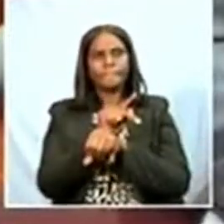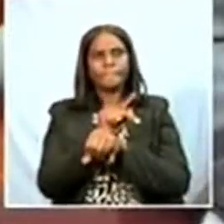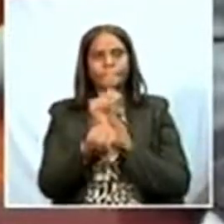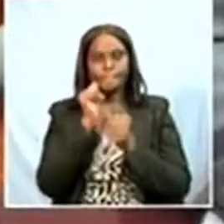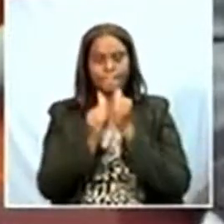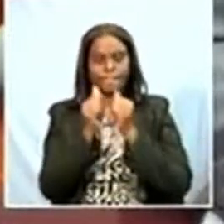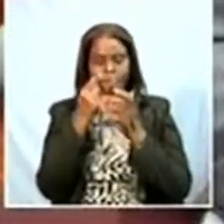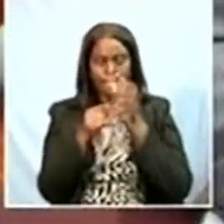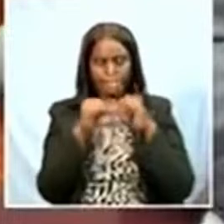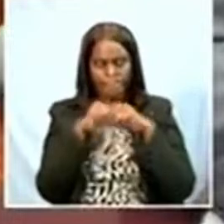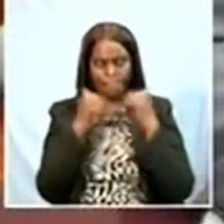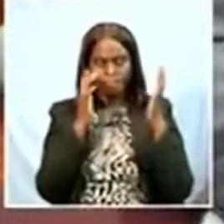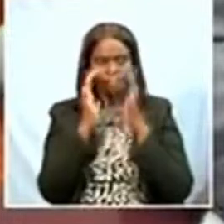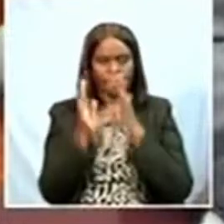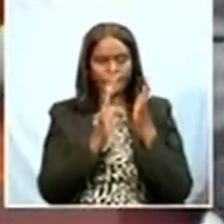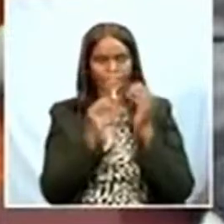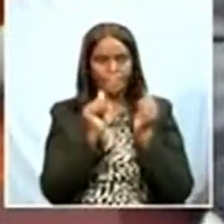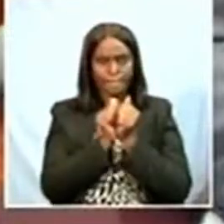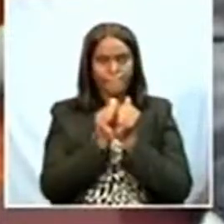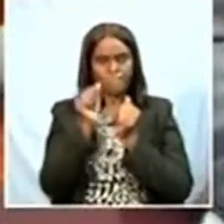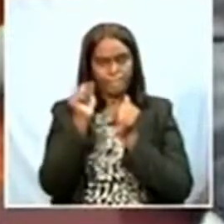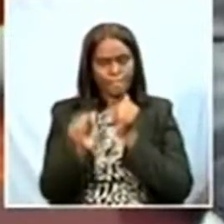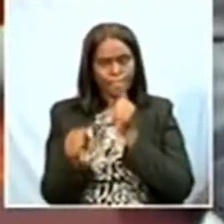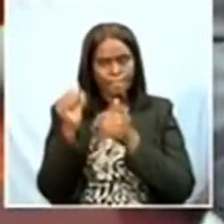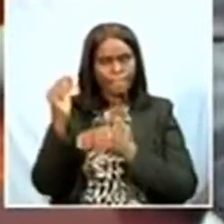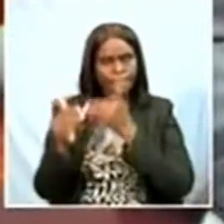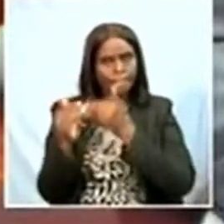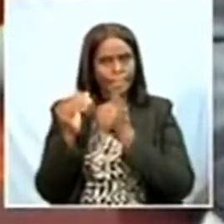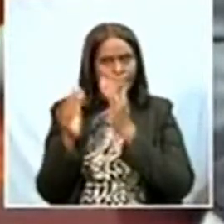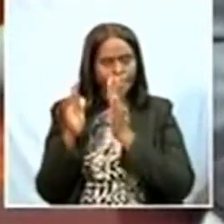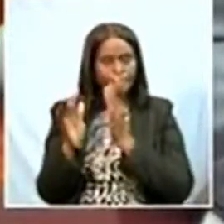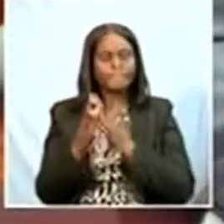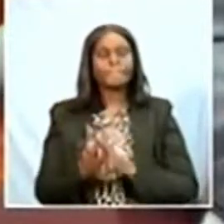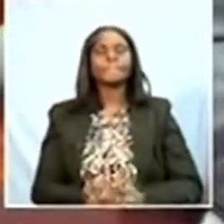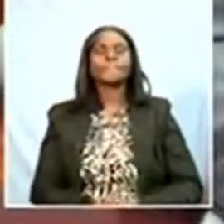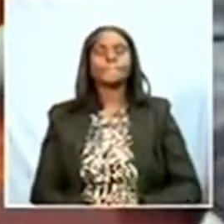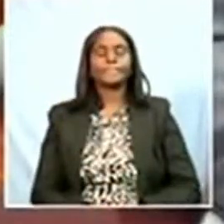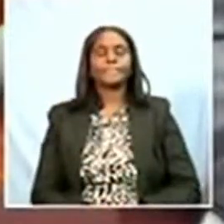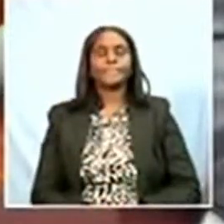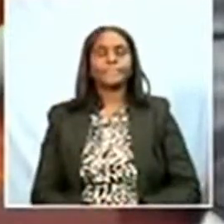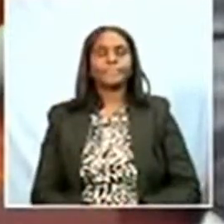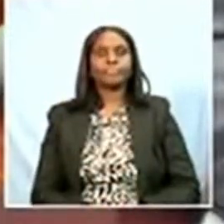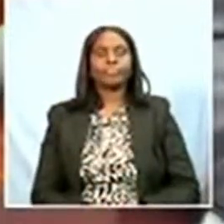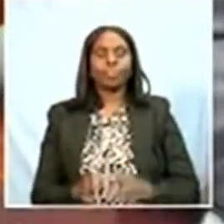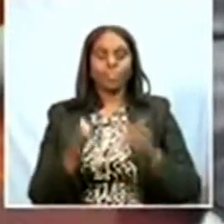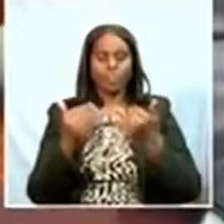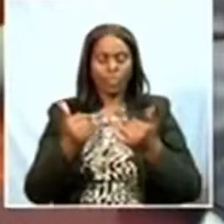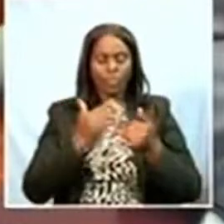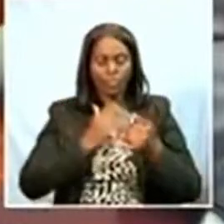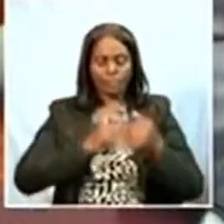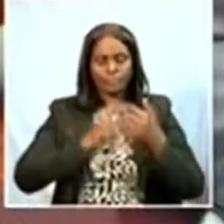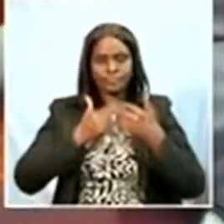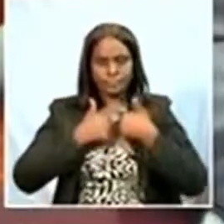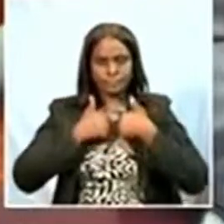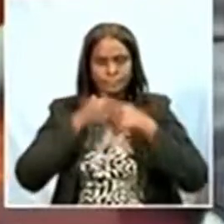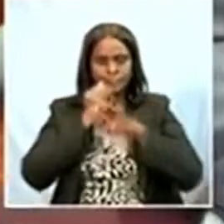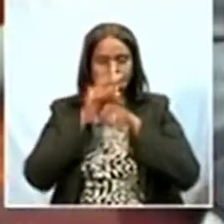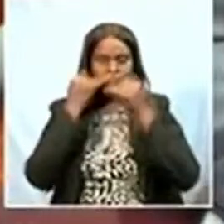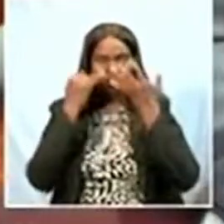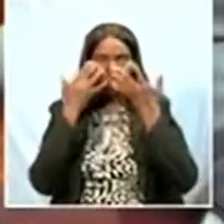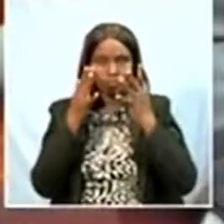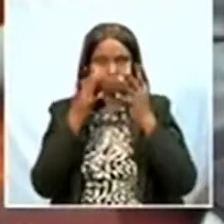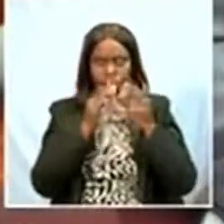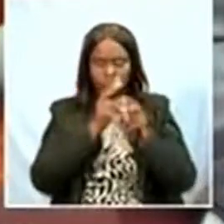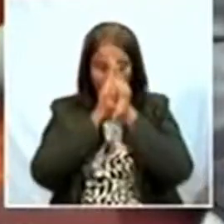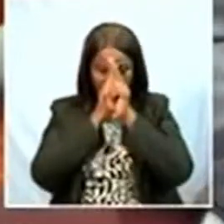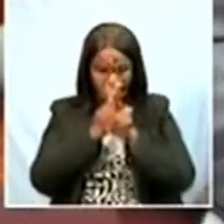which we are supposed to do with our southern neighbor. And therefore, really, I think, as I've already indicated,